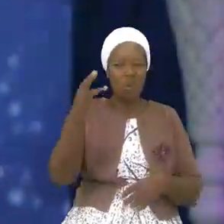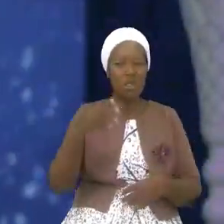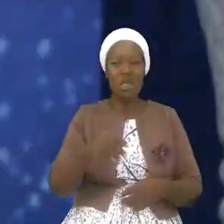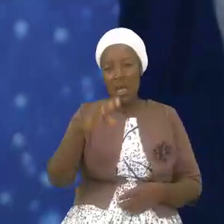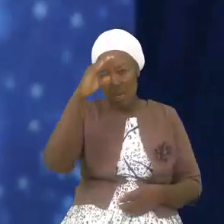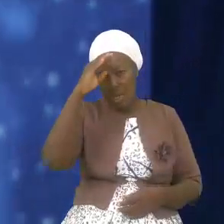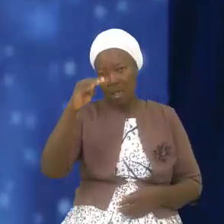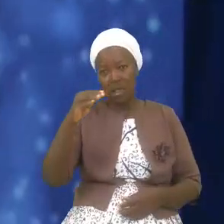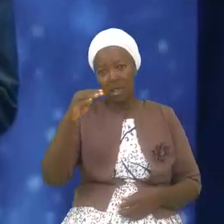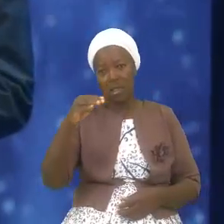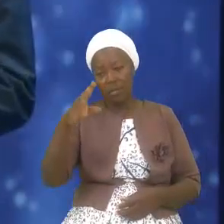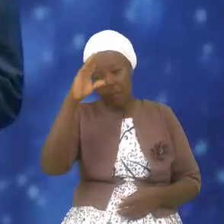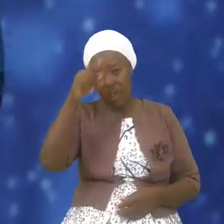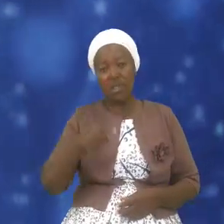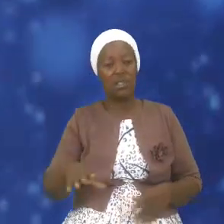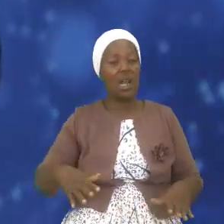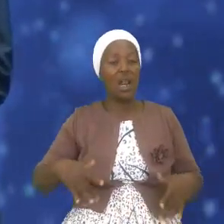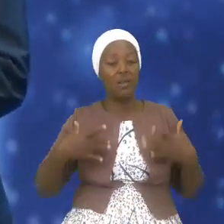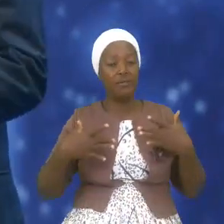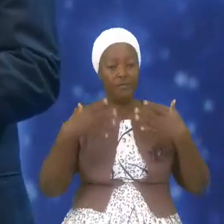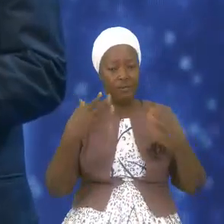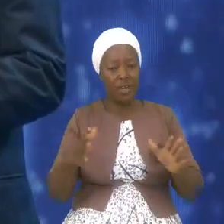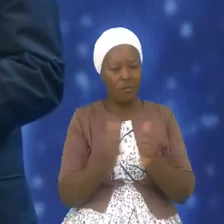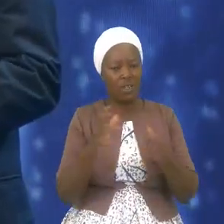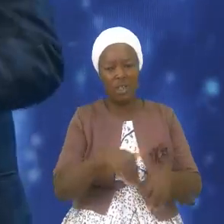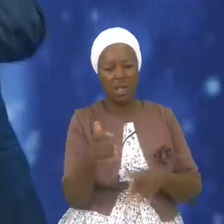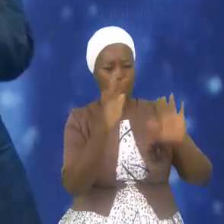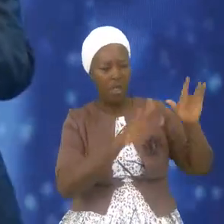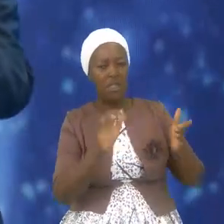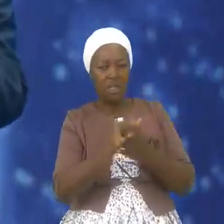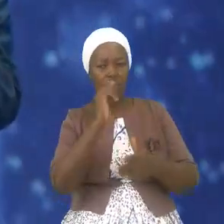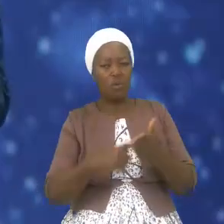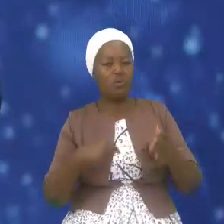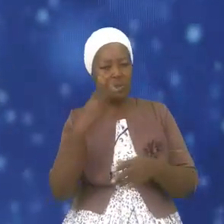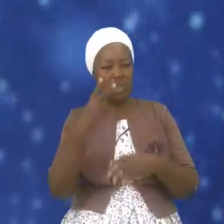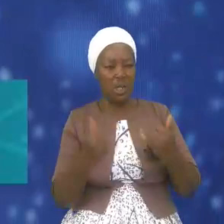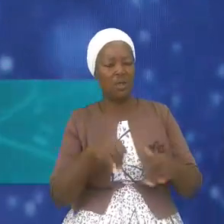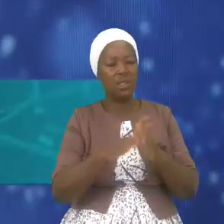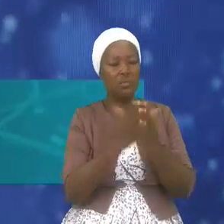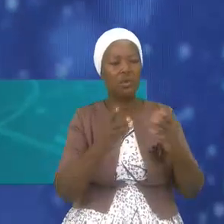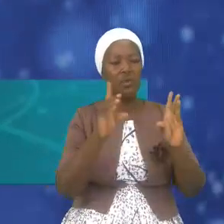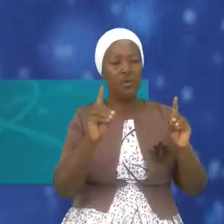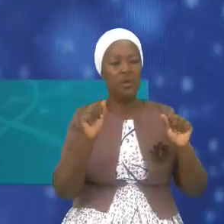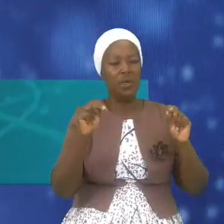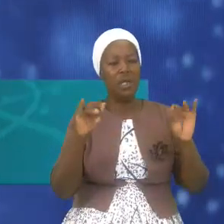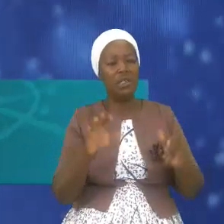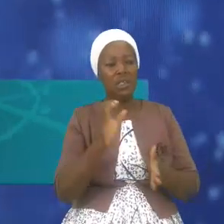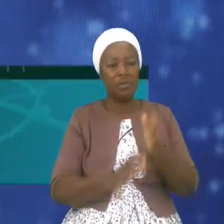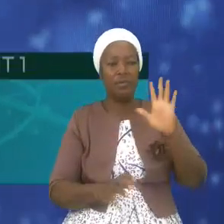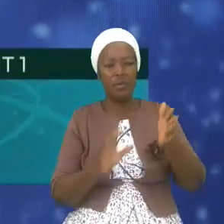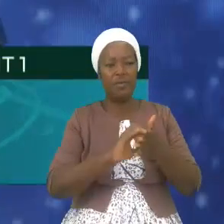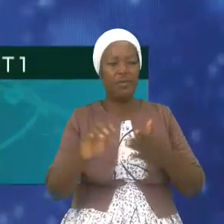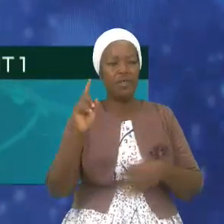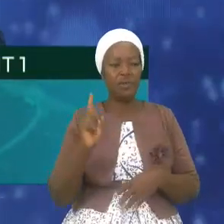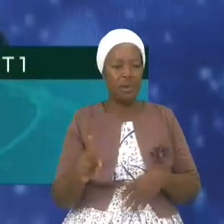at in Daniel chapter 5. I'm reading from verse 1. Belshazzar, the king,